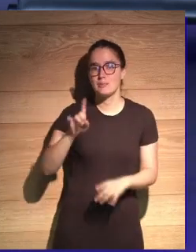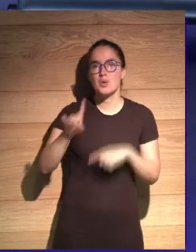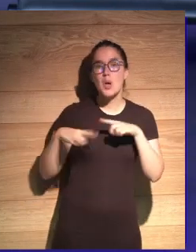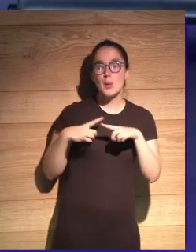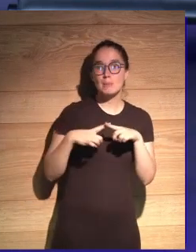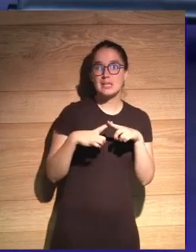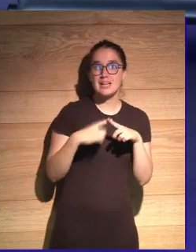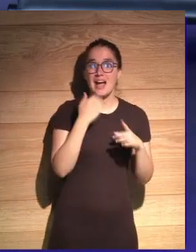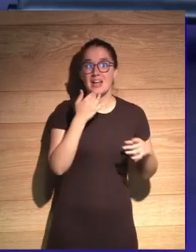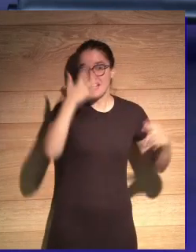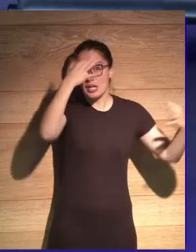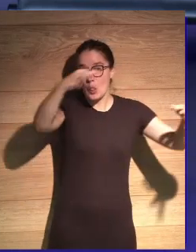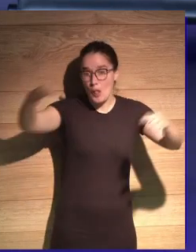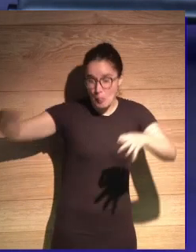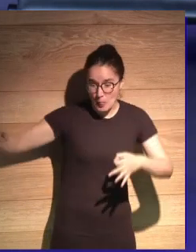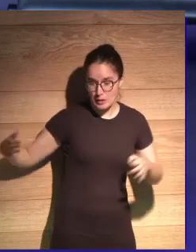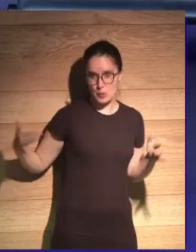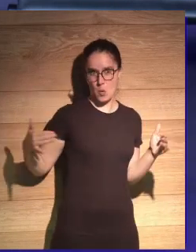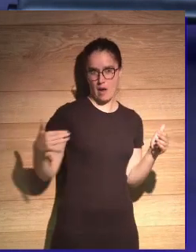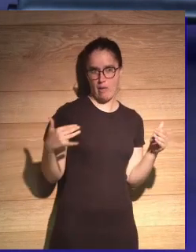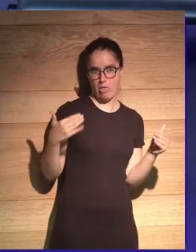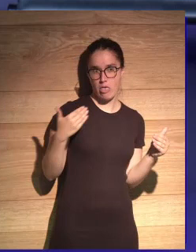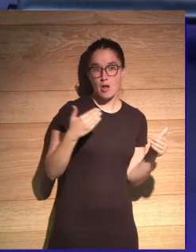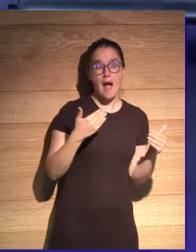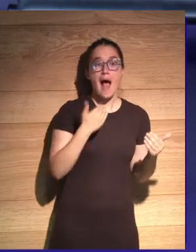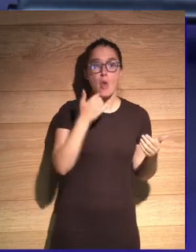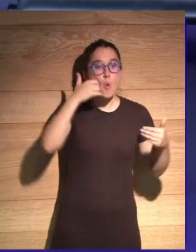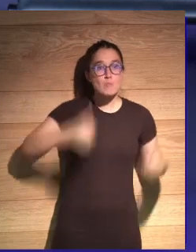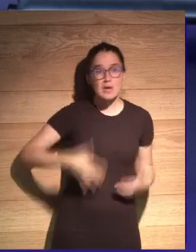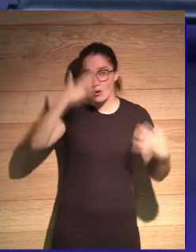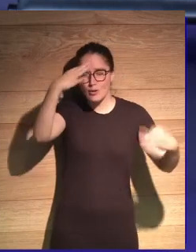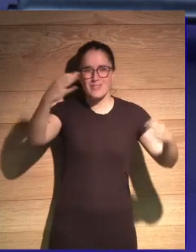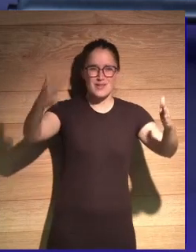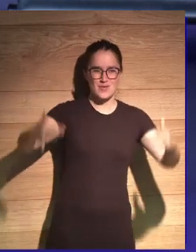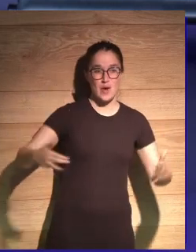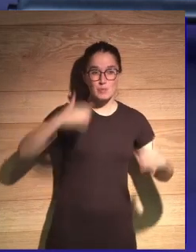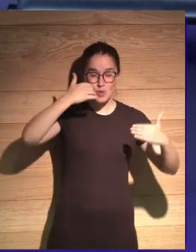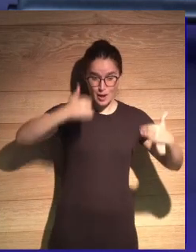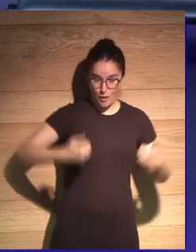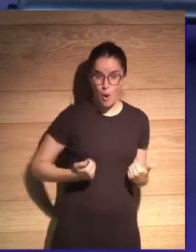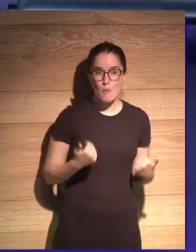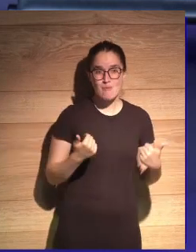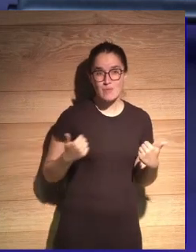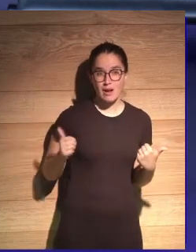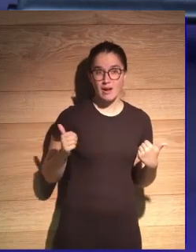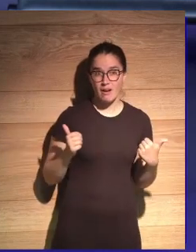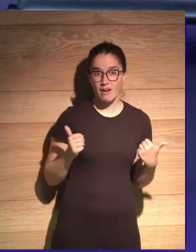but we have to say that there are not innocent human practices, because